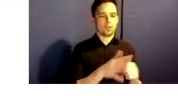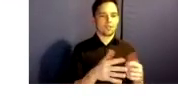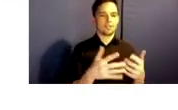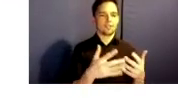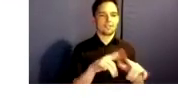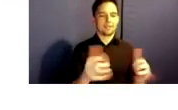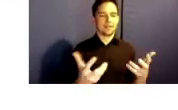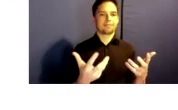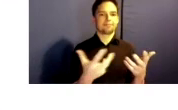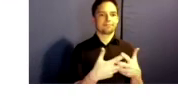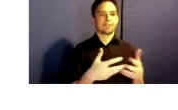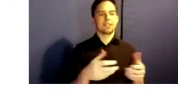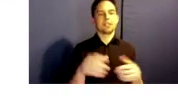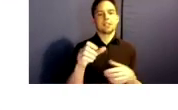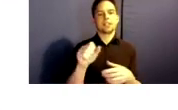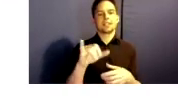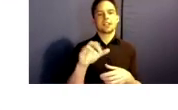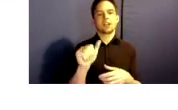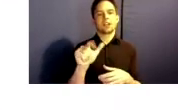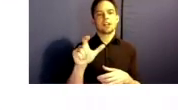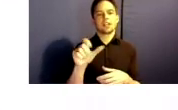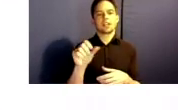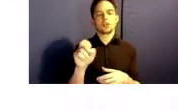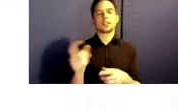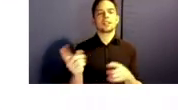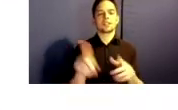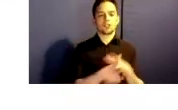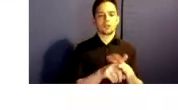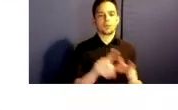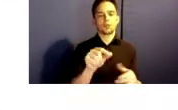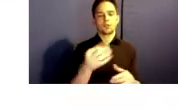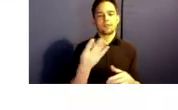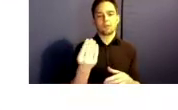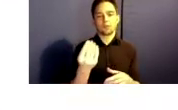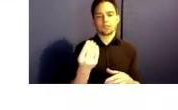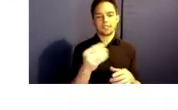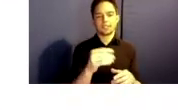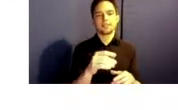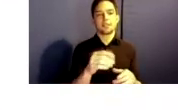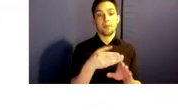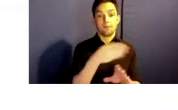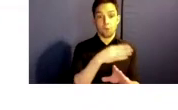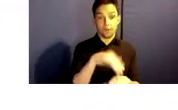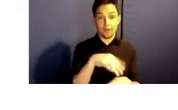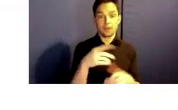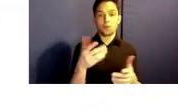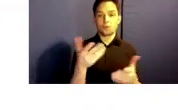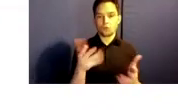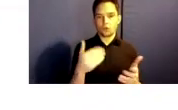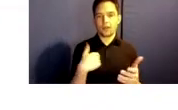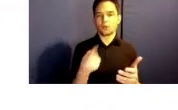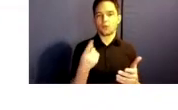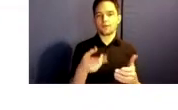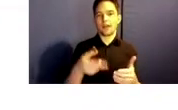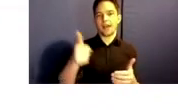Leone, Ebola came to Sierra Leone in 2014. But prior to 2014, Sierra Leone already had one of the highest rates